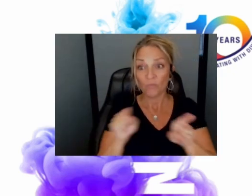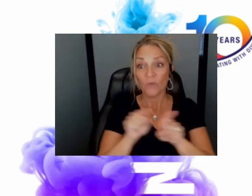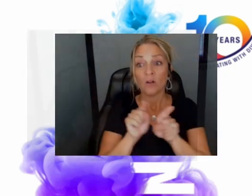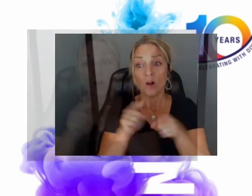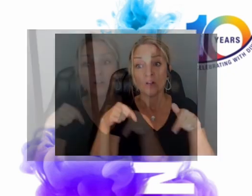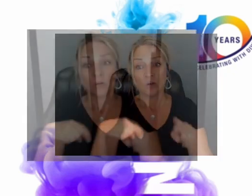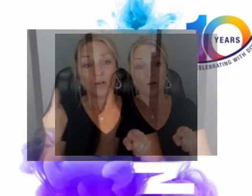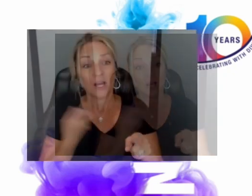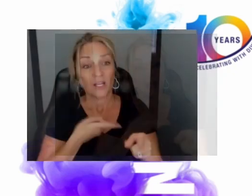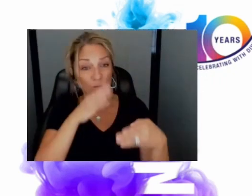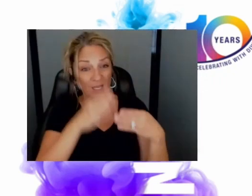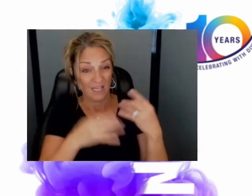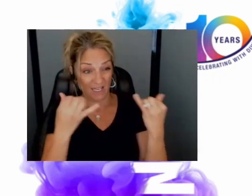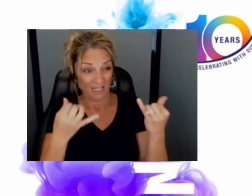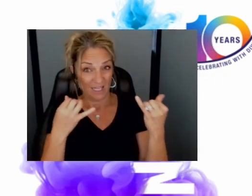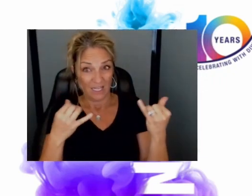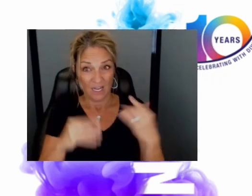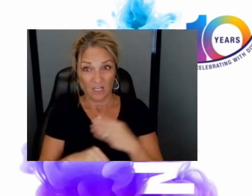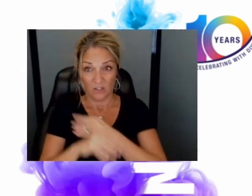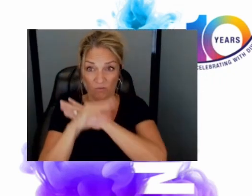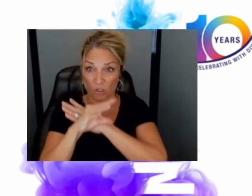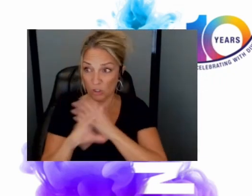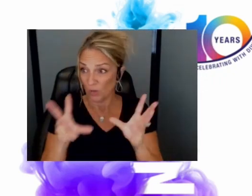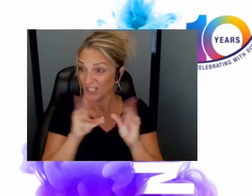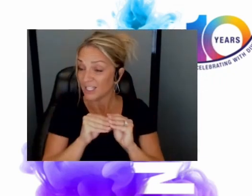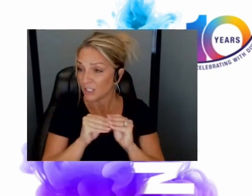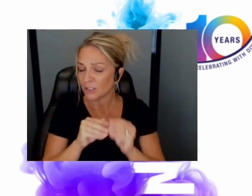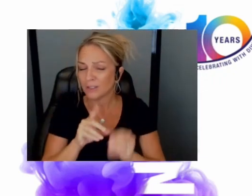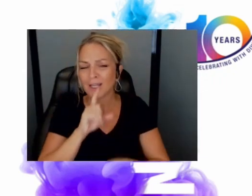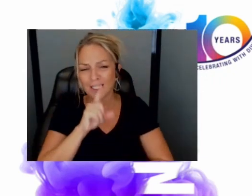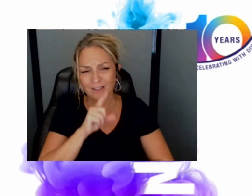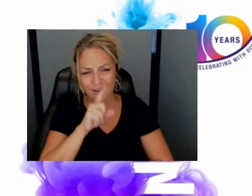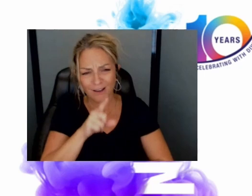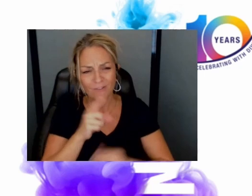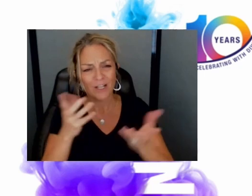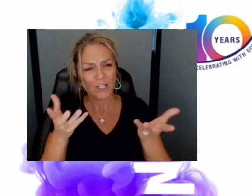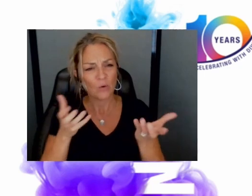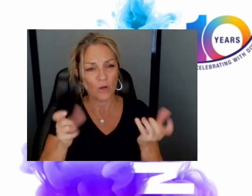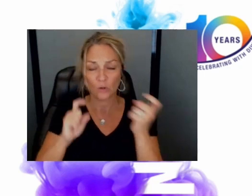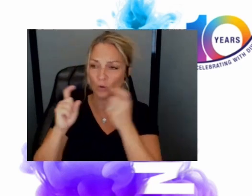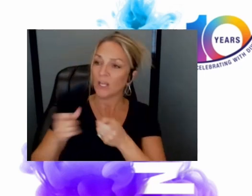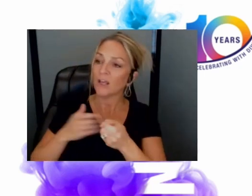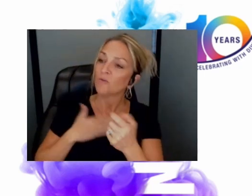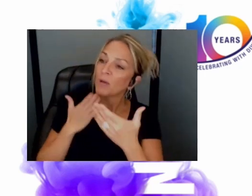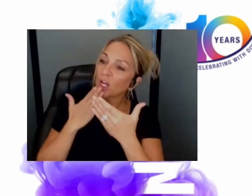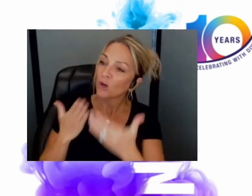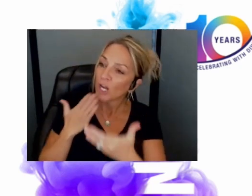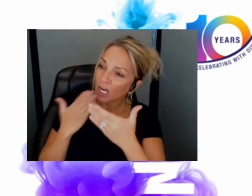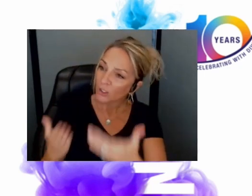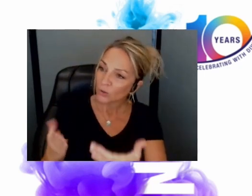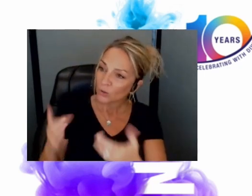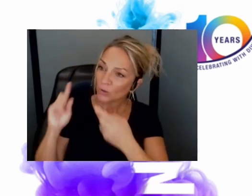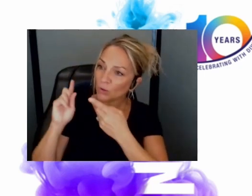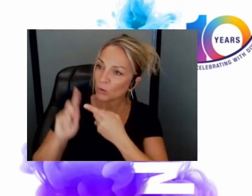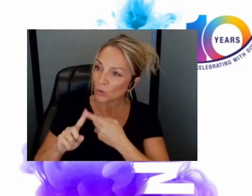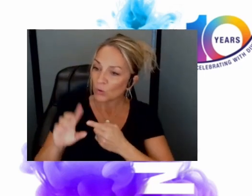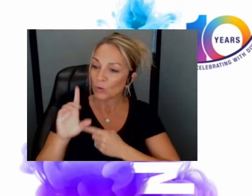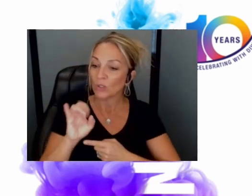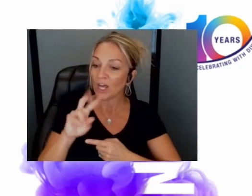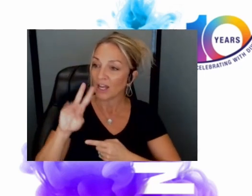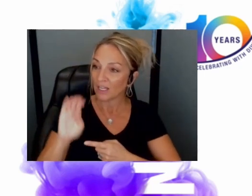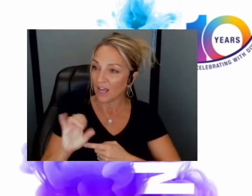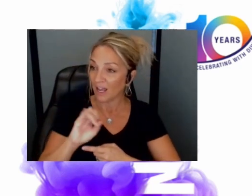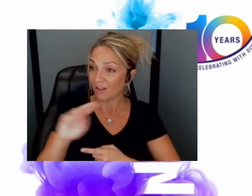virtual session, I definitely want to give my gratitude to the Dive In